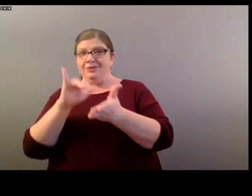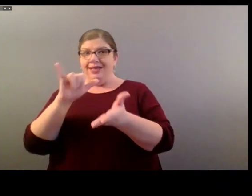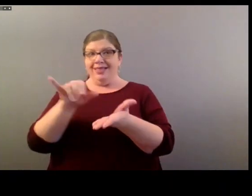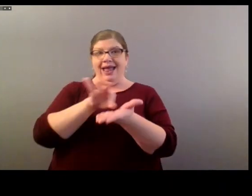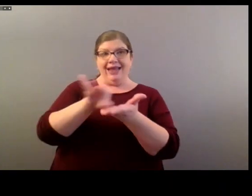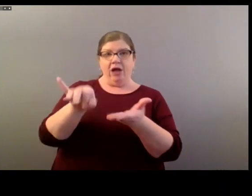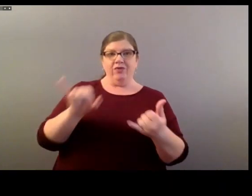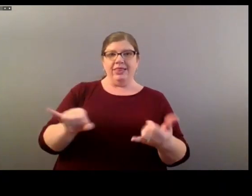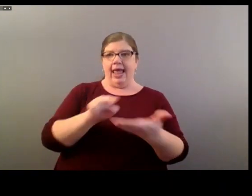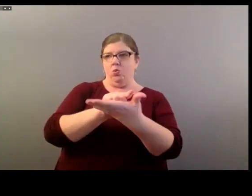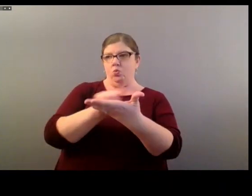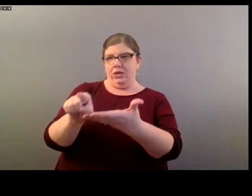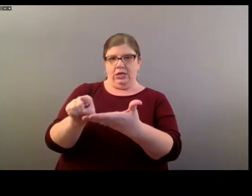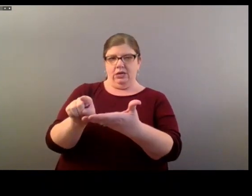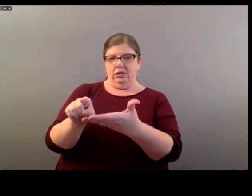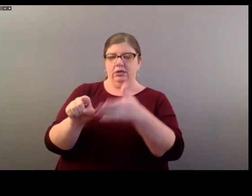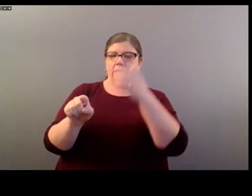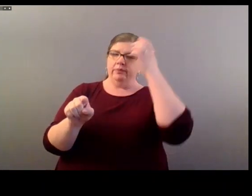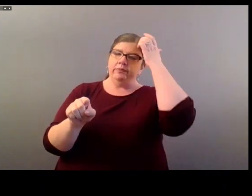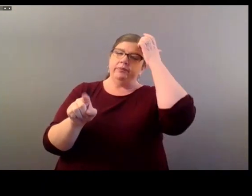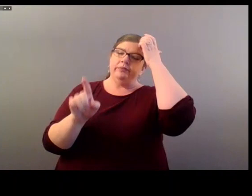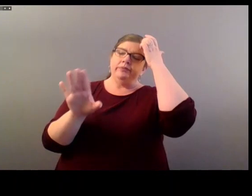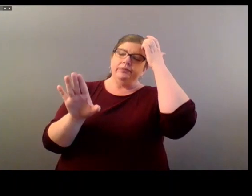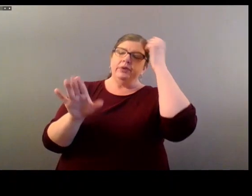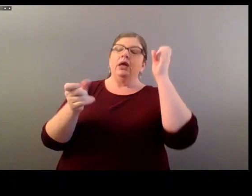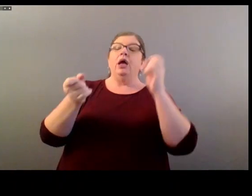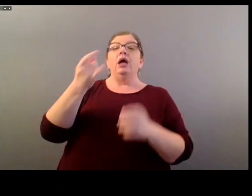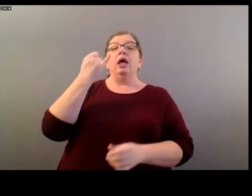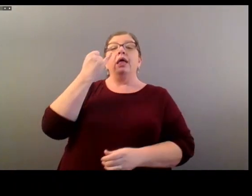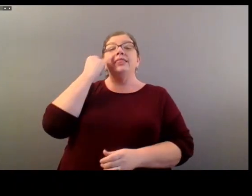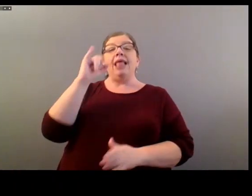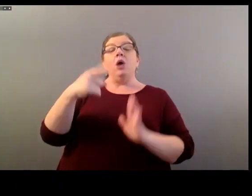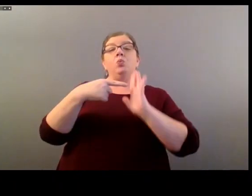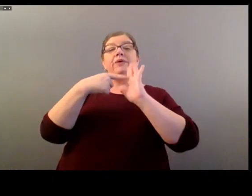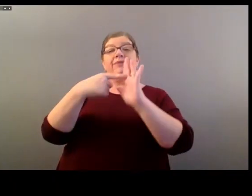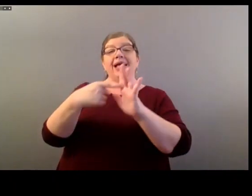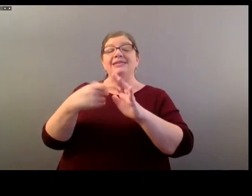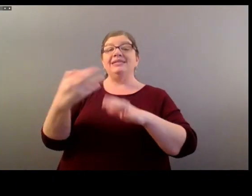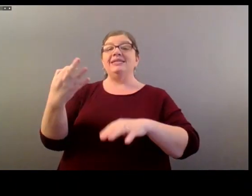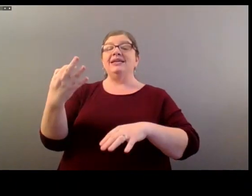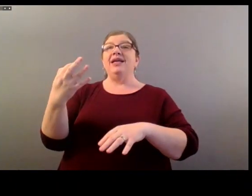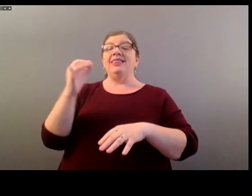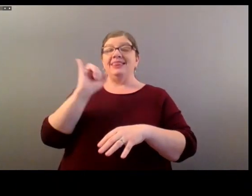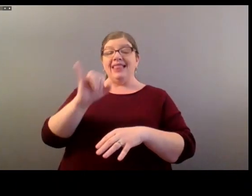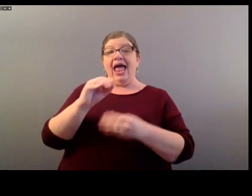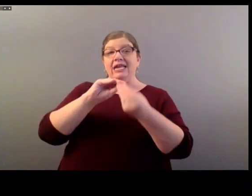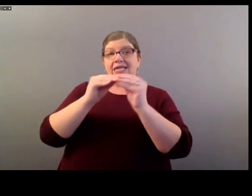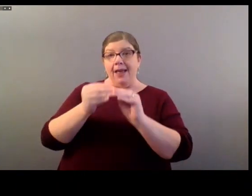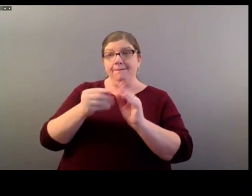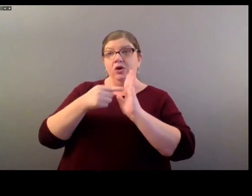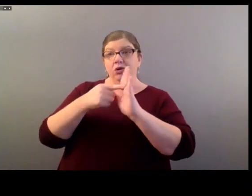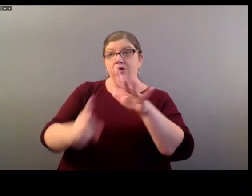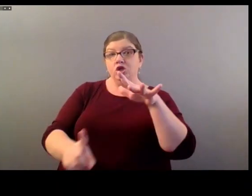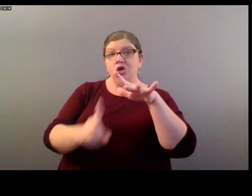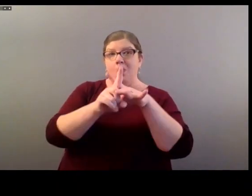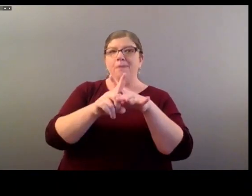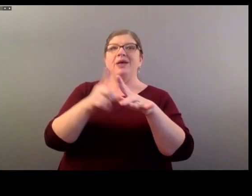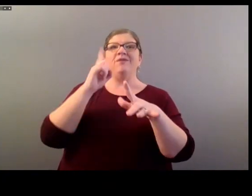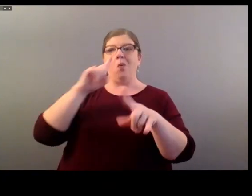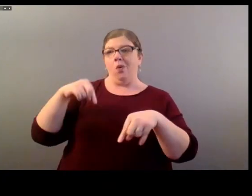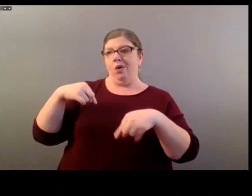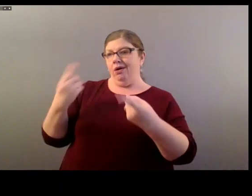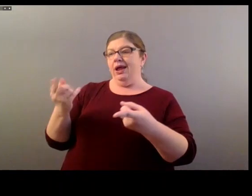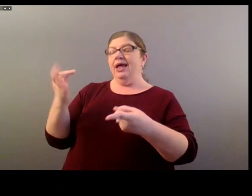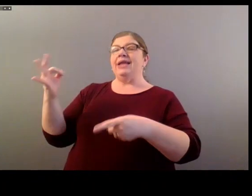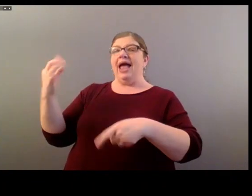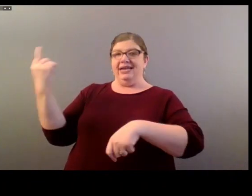week. Understanding that it reflects the 9 days prior to that date. Does that